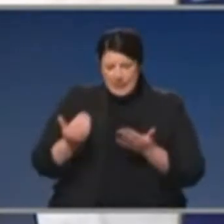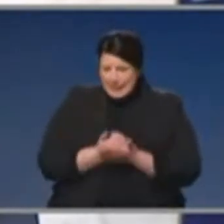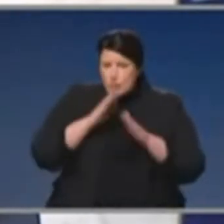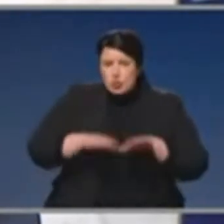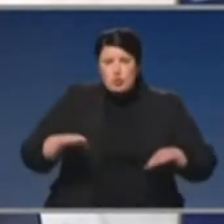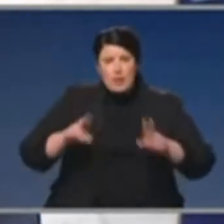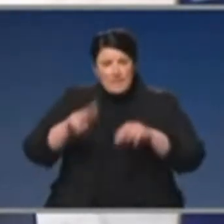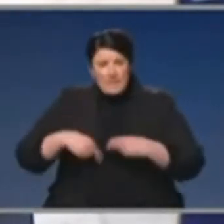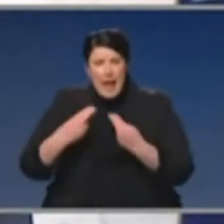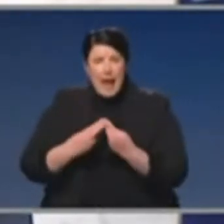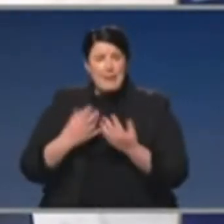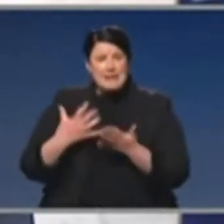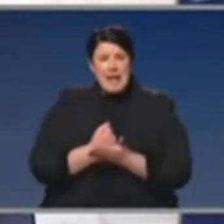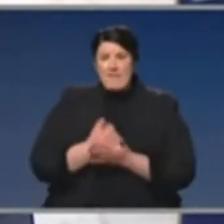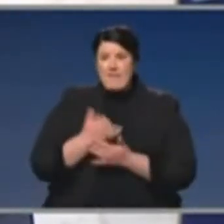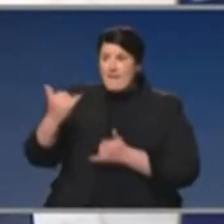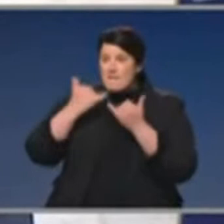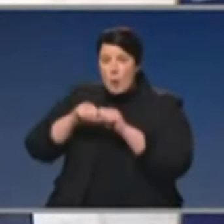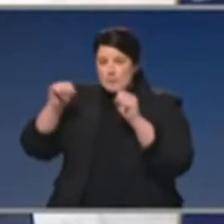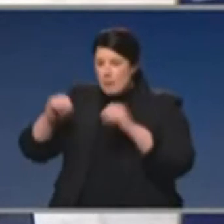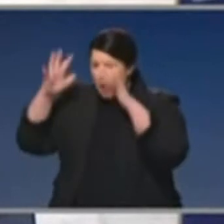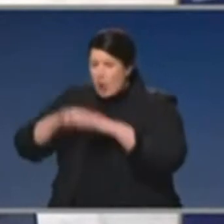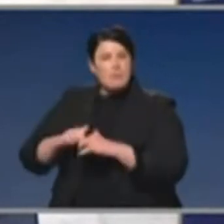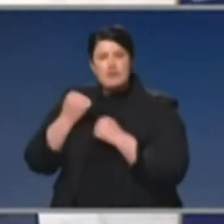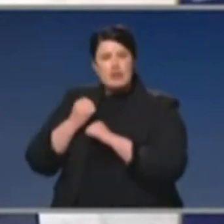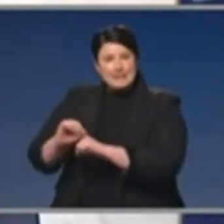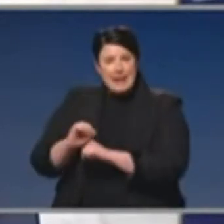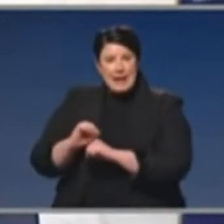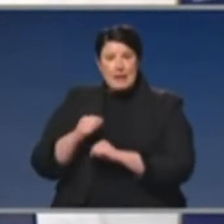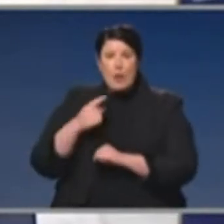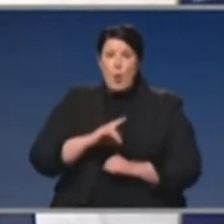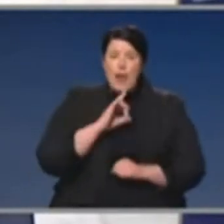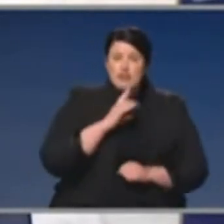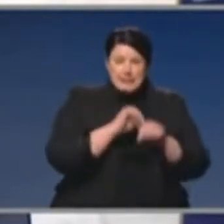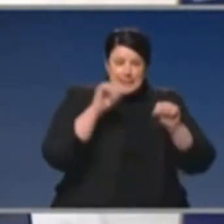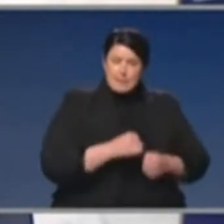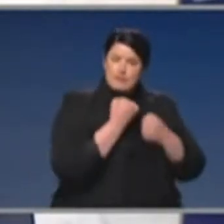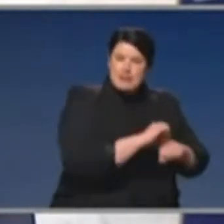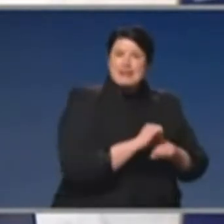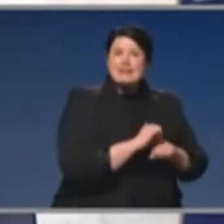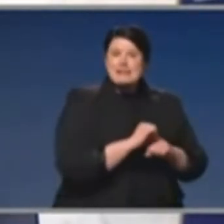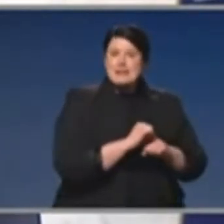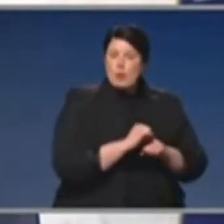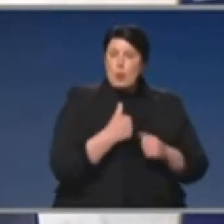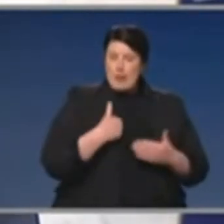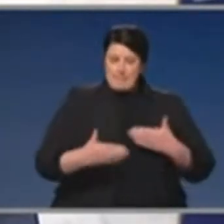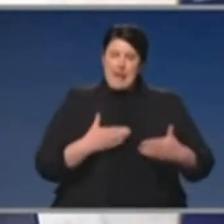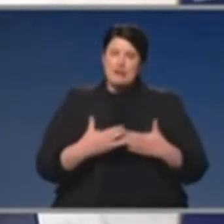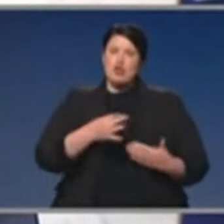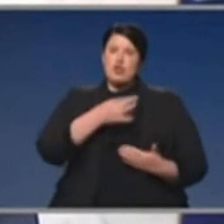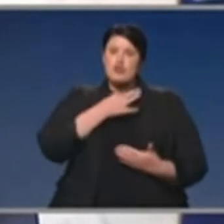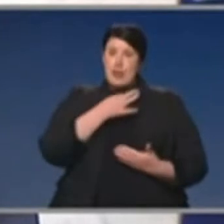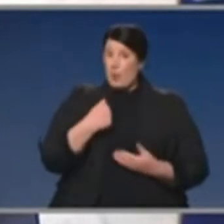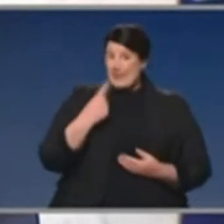an attack on our telecommunications or our banking or our energy sector, that we have the ability to deal with that threat. We've seen here and